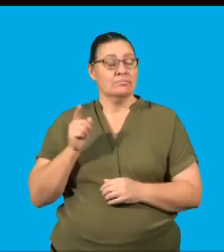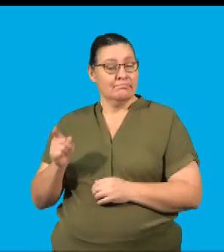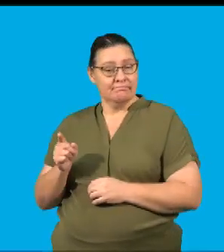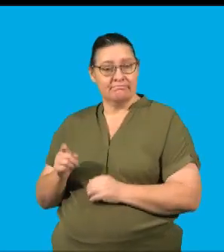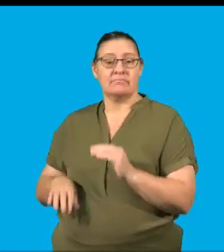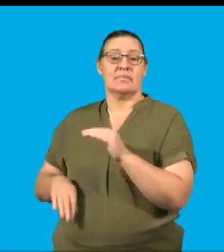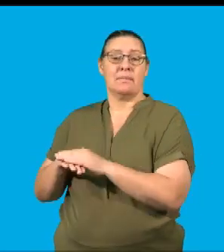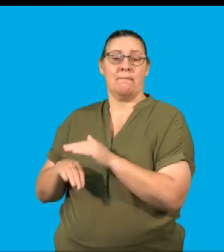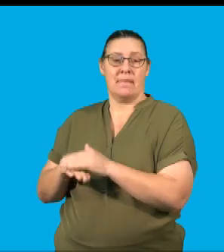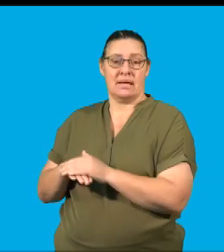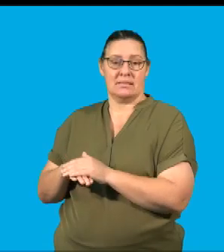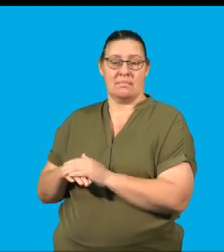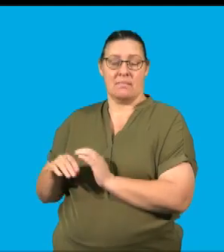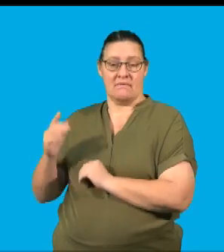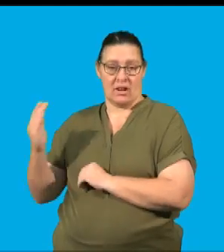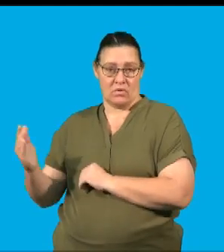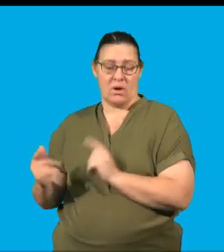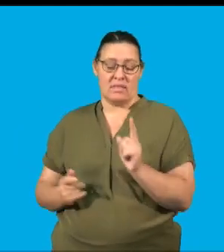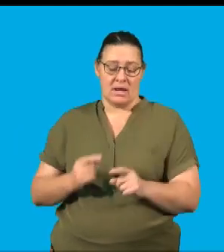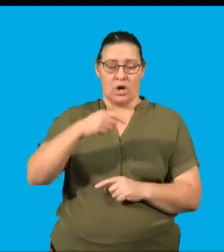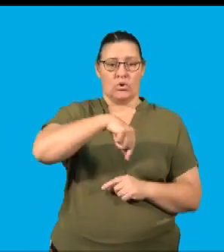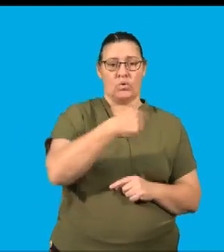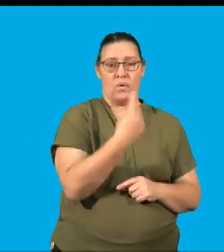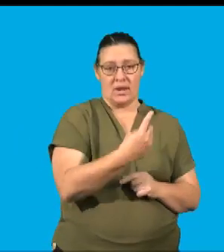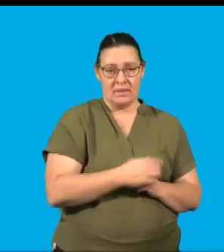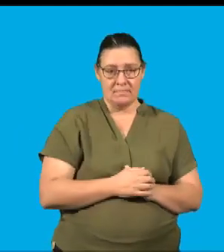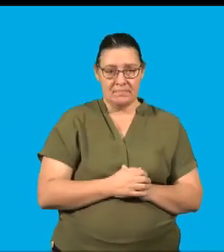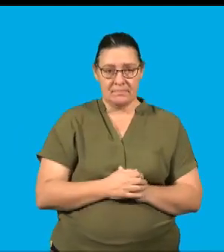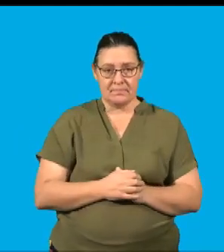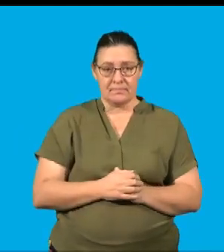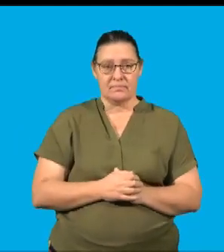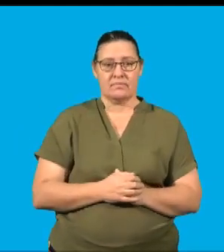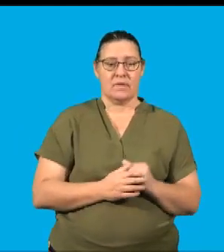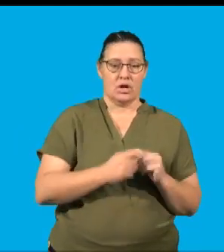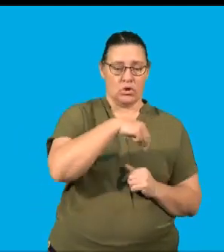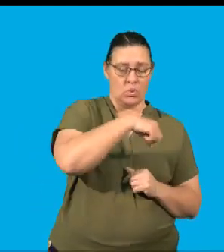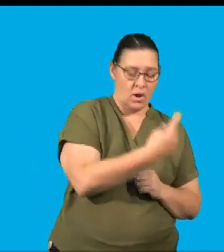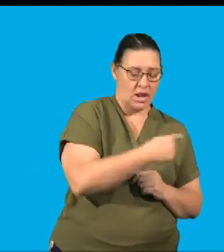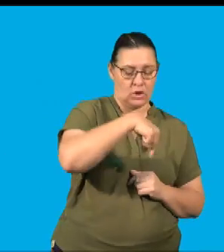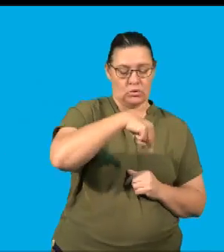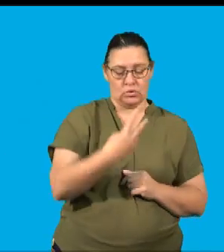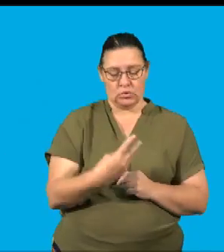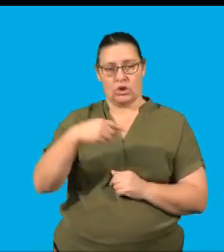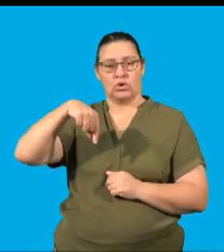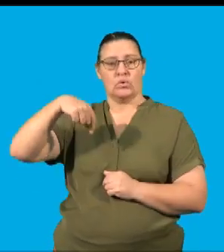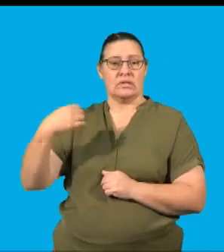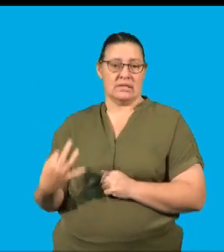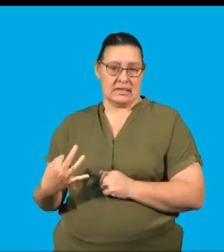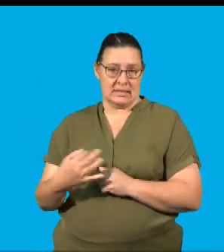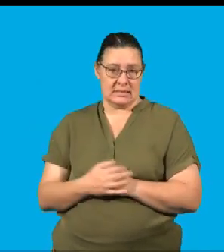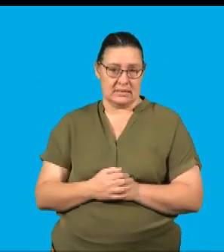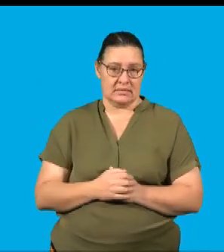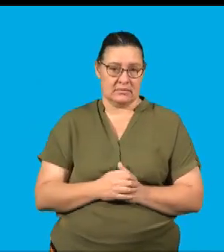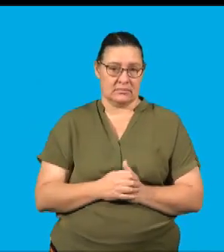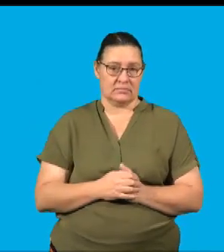Whereas this one here represents what? It represents Q1. This one represents what? Q2. This represents